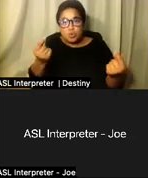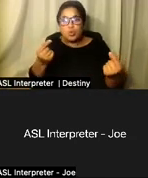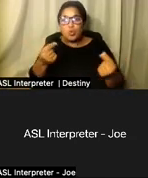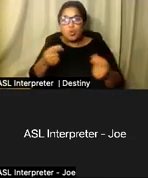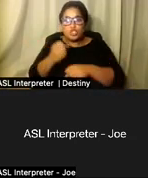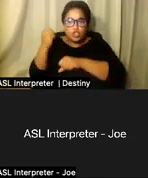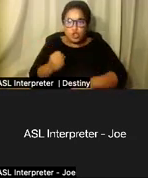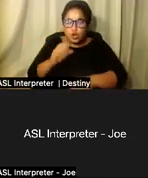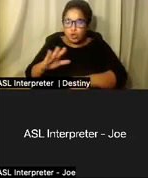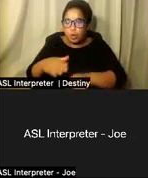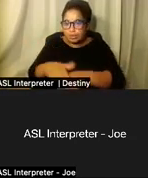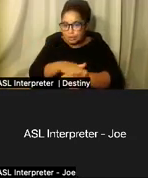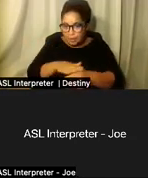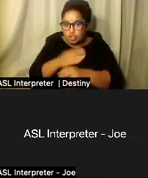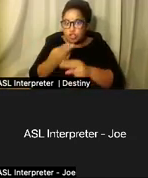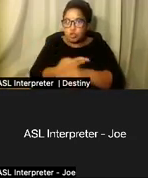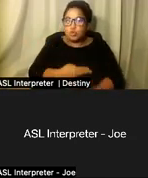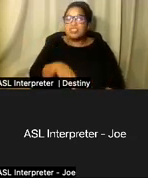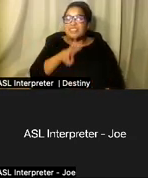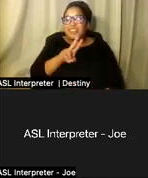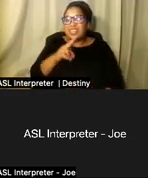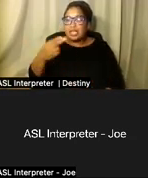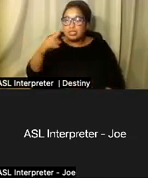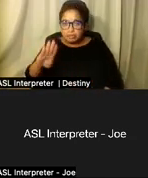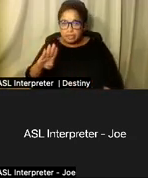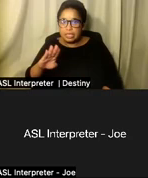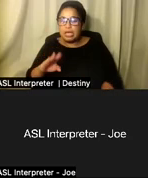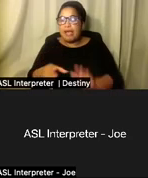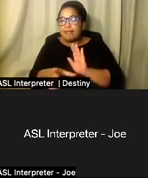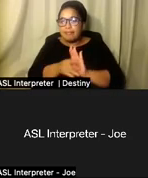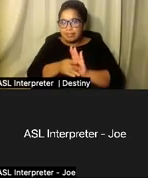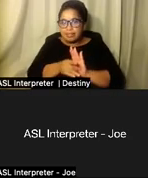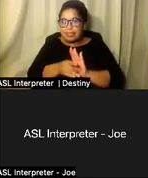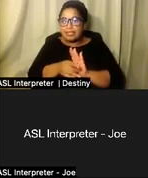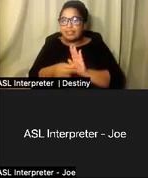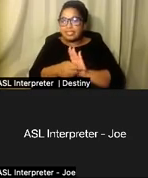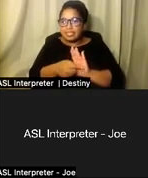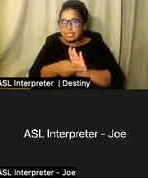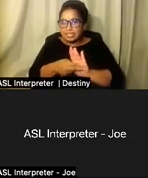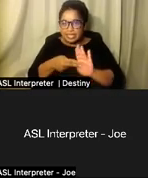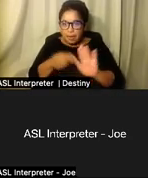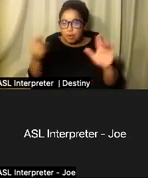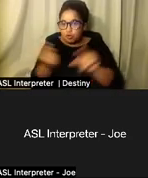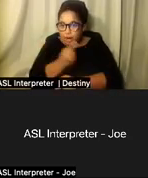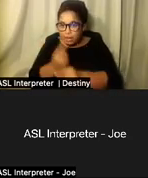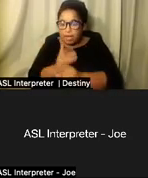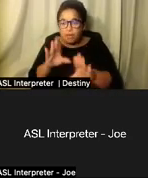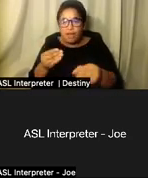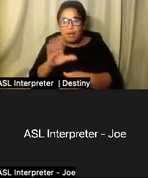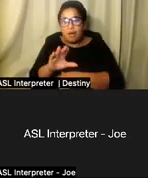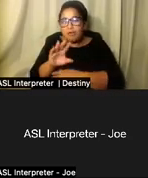use VHB adhesive tape fasteners correctly, that will always give you around 40